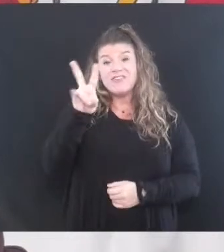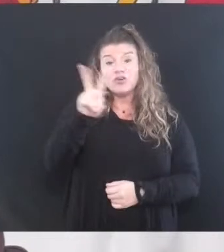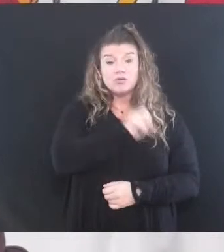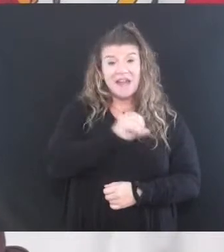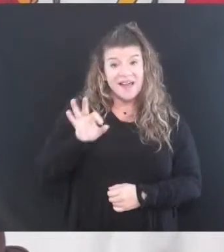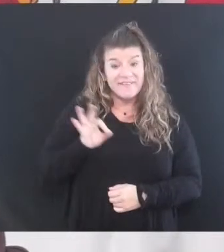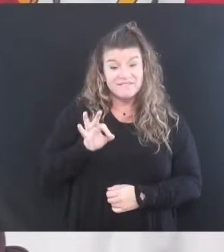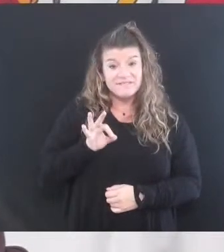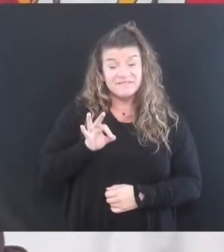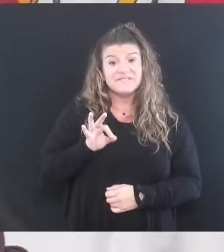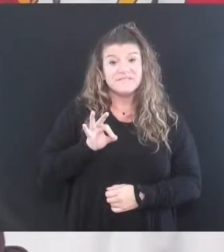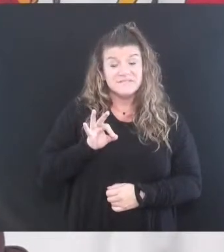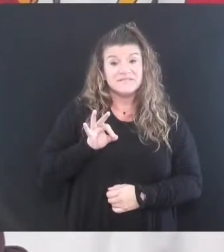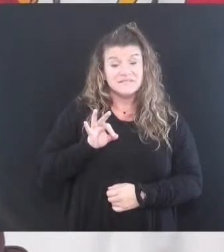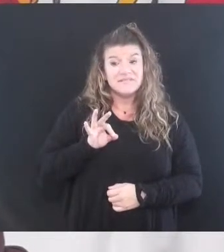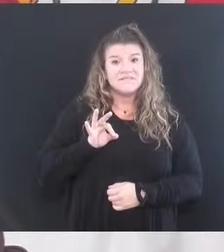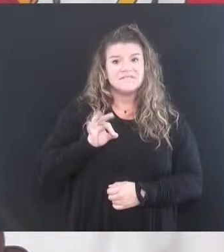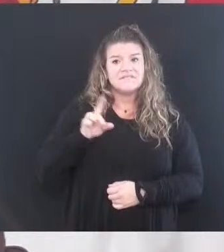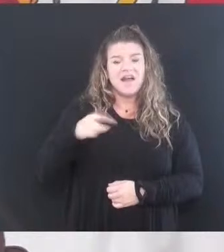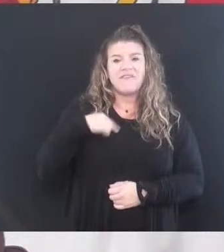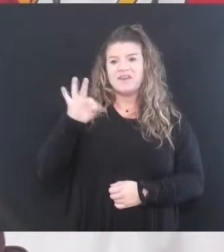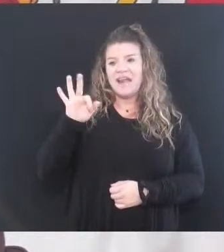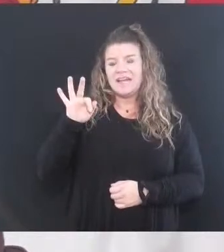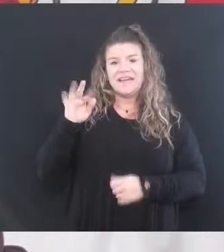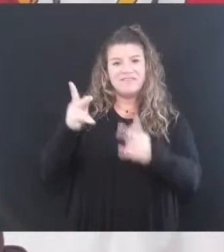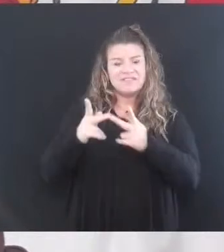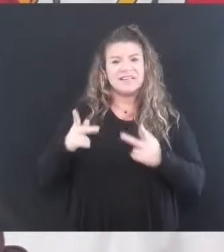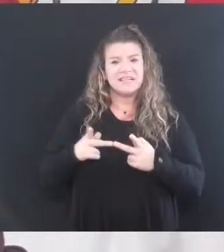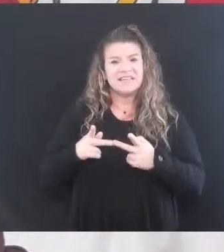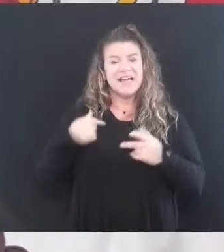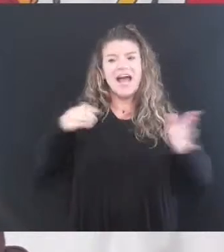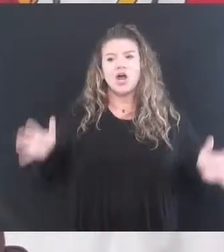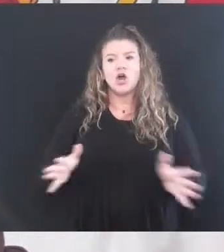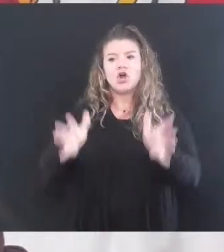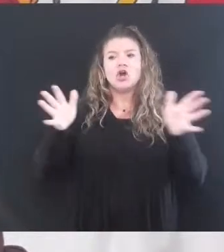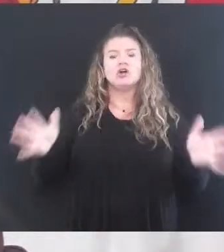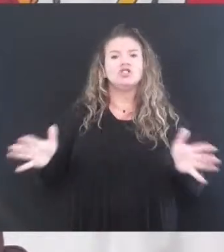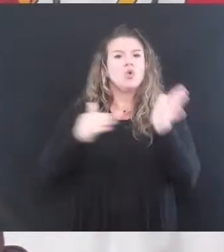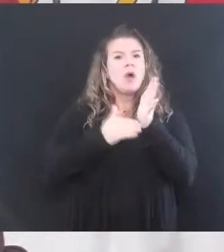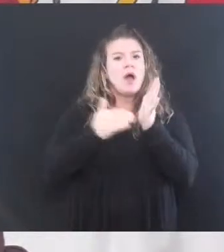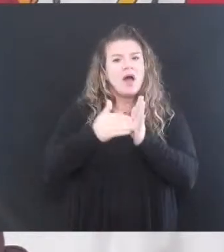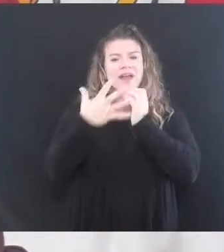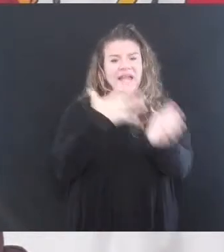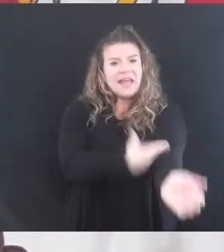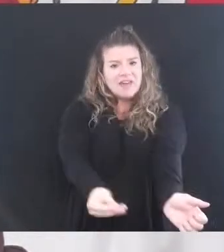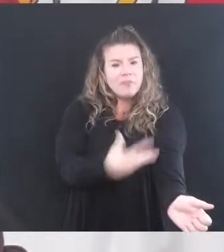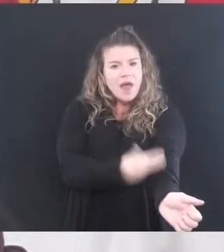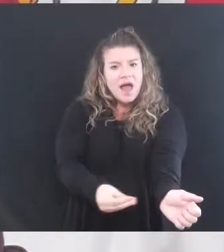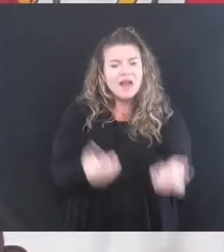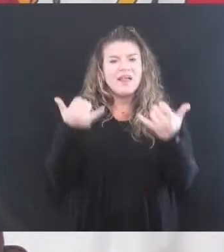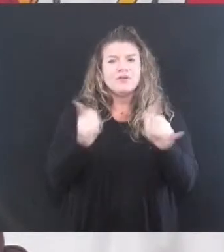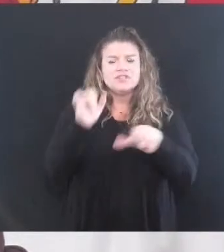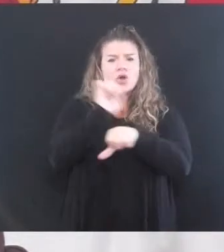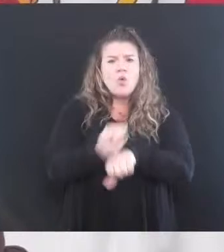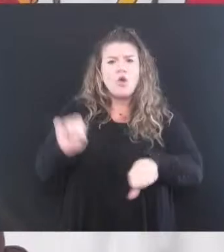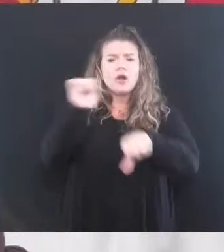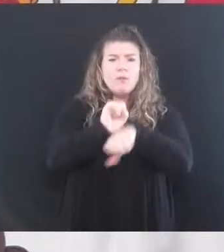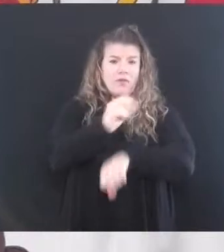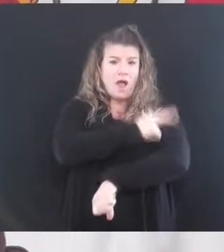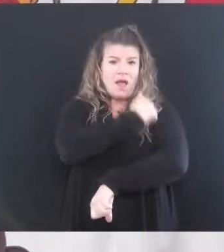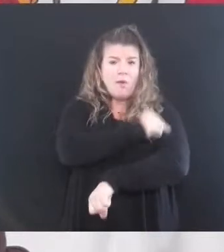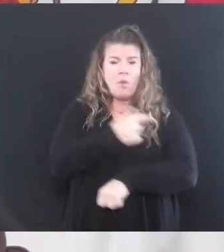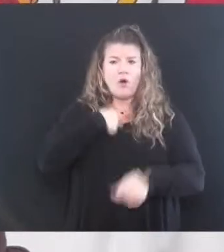staff cases at 19 facilities. I urge you all the time about giving blood. We're still working with our hospitals. We're